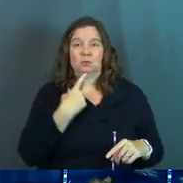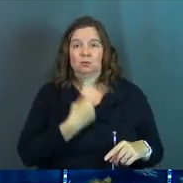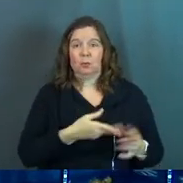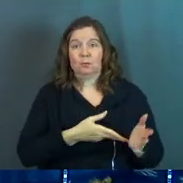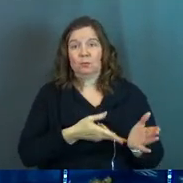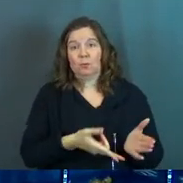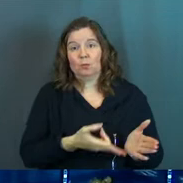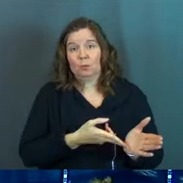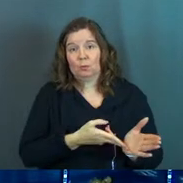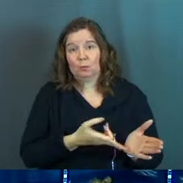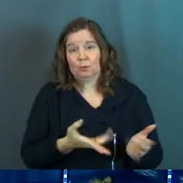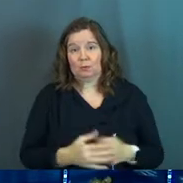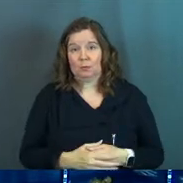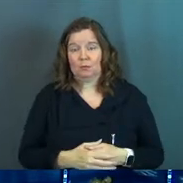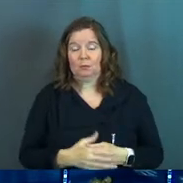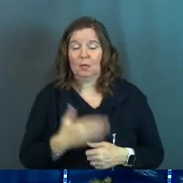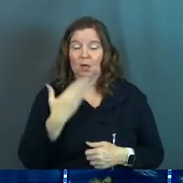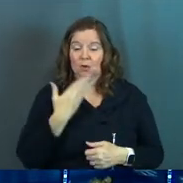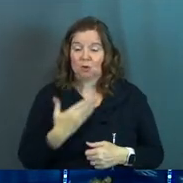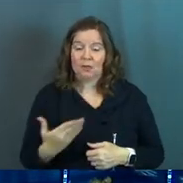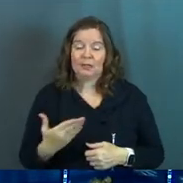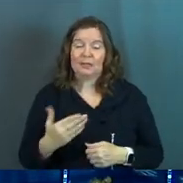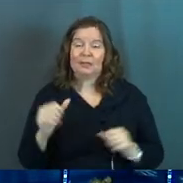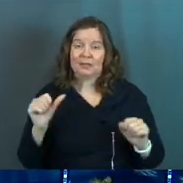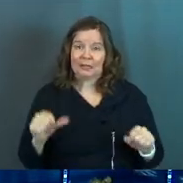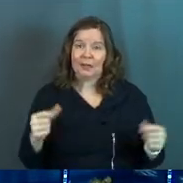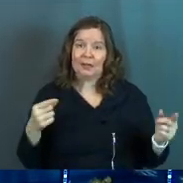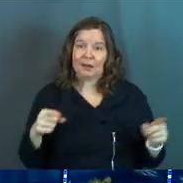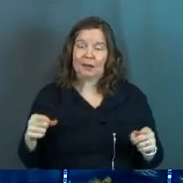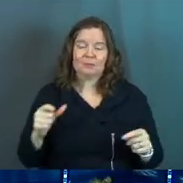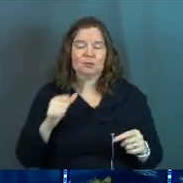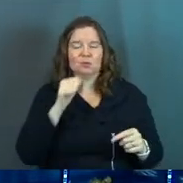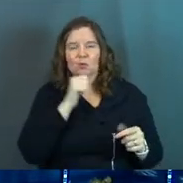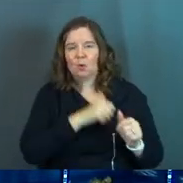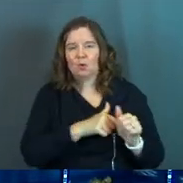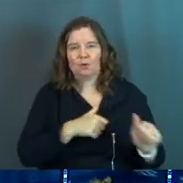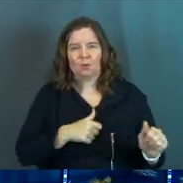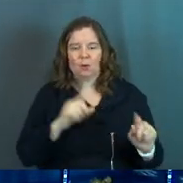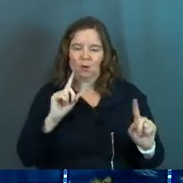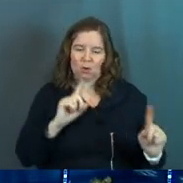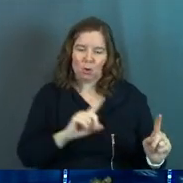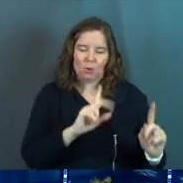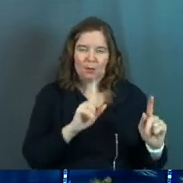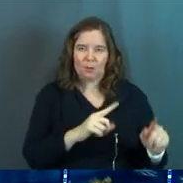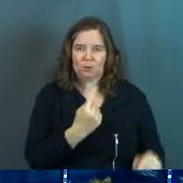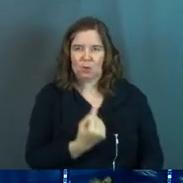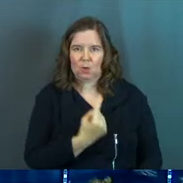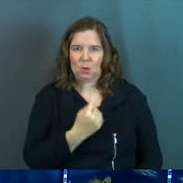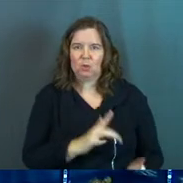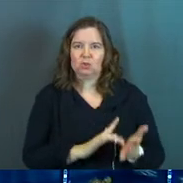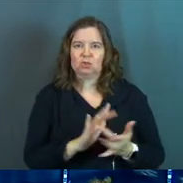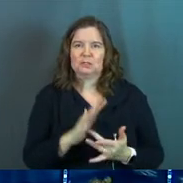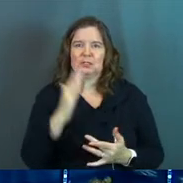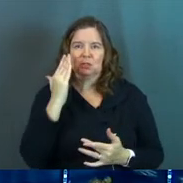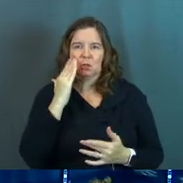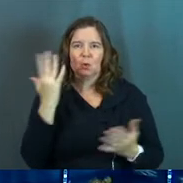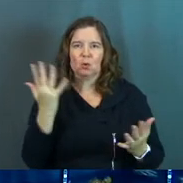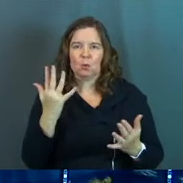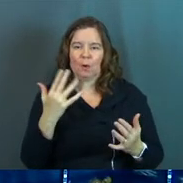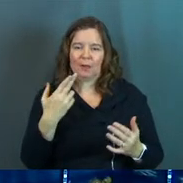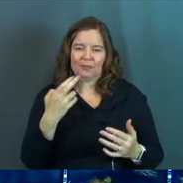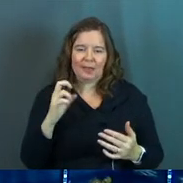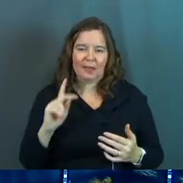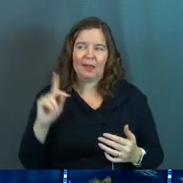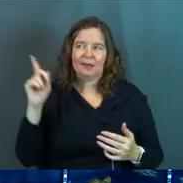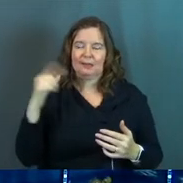them the truth. And good things can happen. So don't avoid it. Go to the person alone. Jesus knows what the